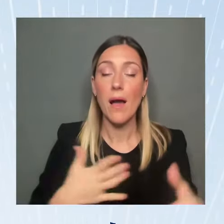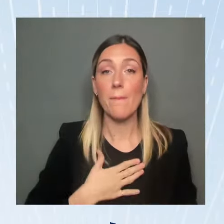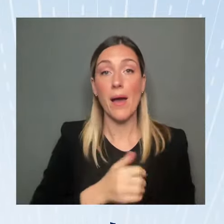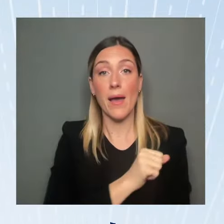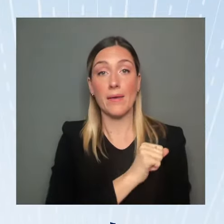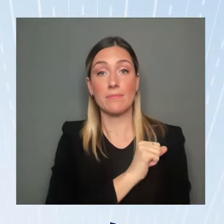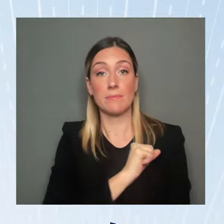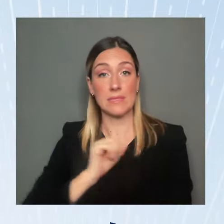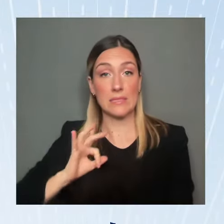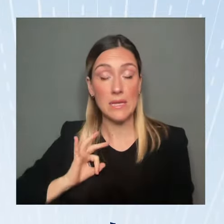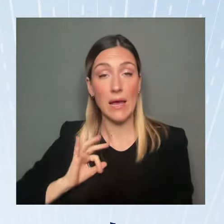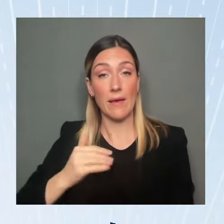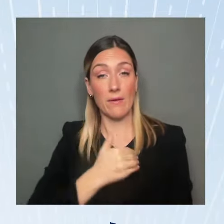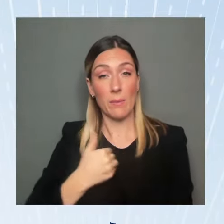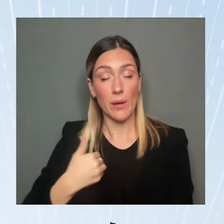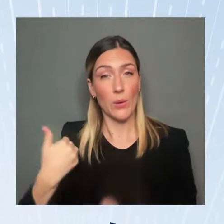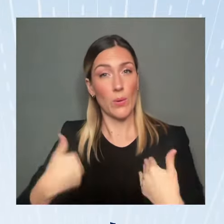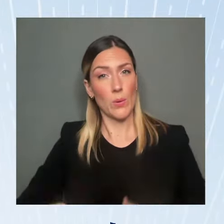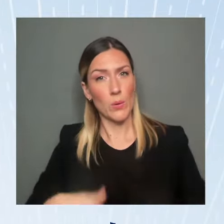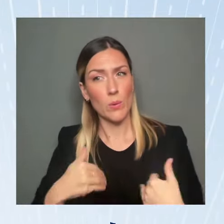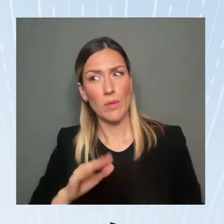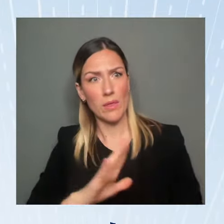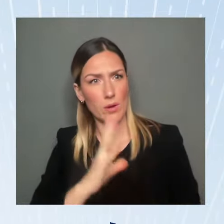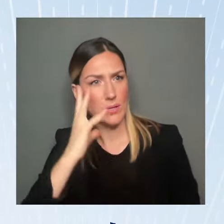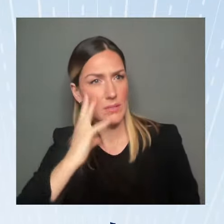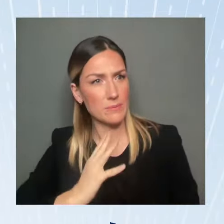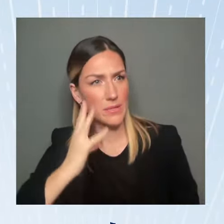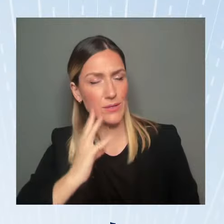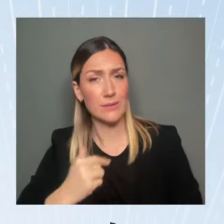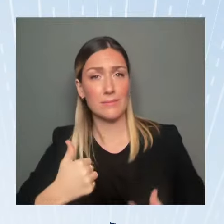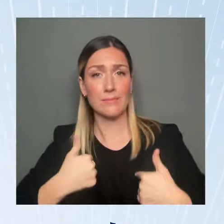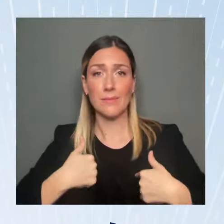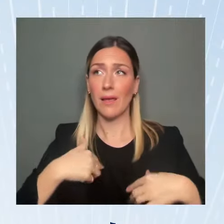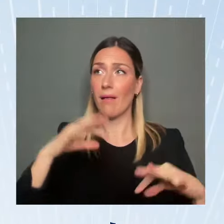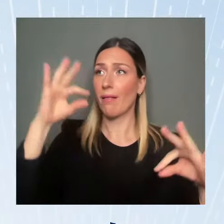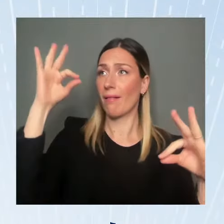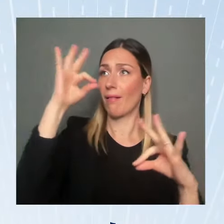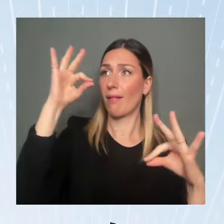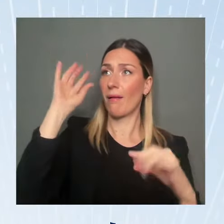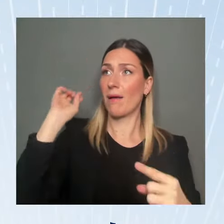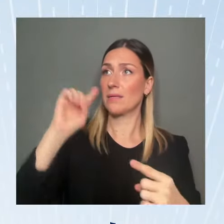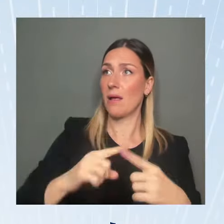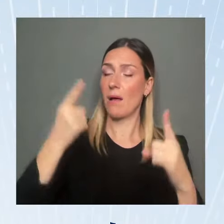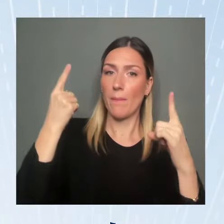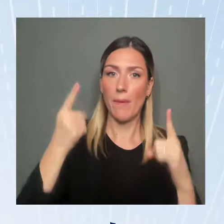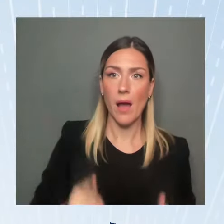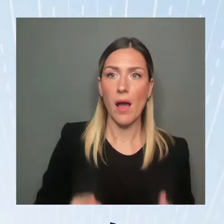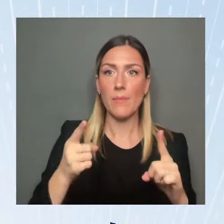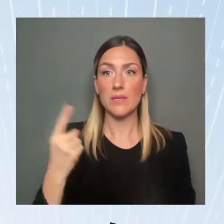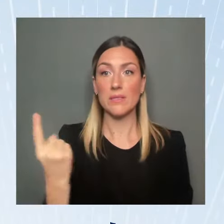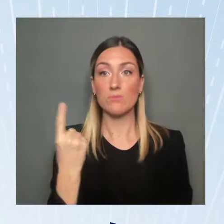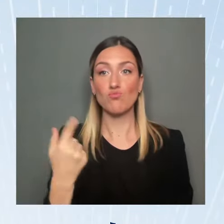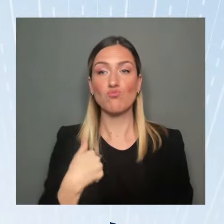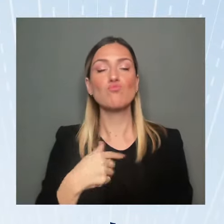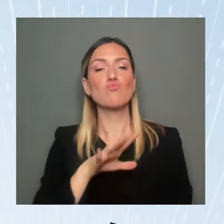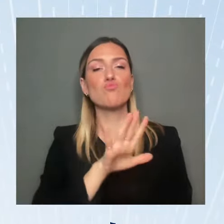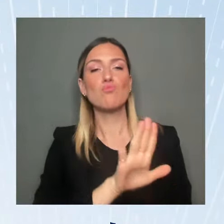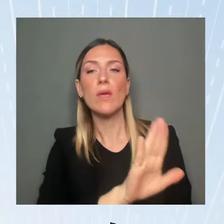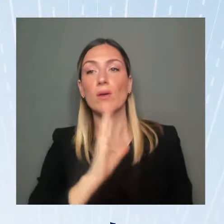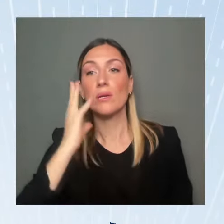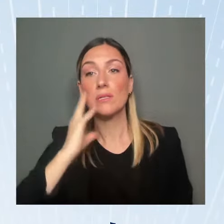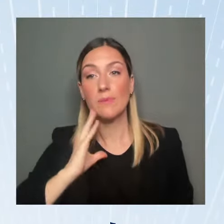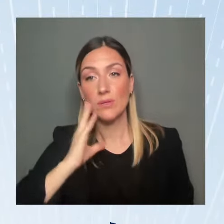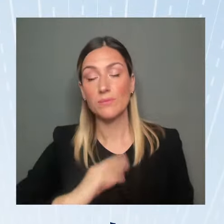and just did things that you just don't think about until you or somebody you care about has that experience. For